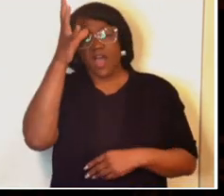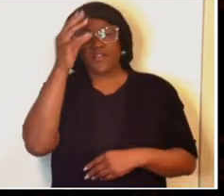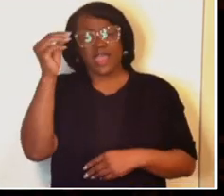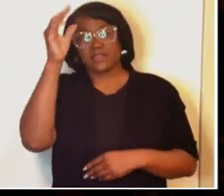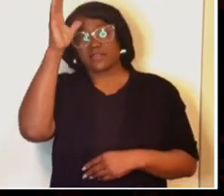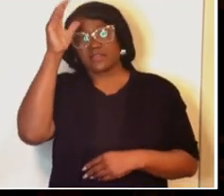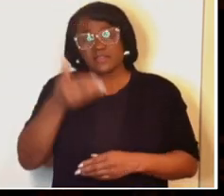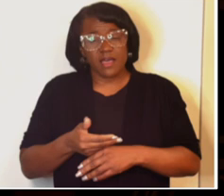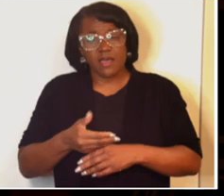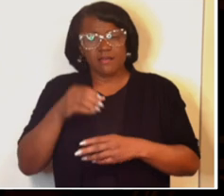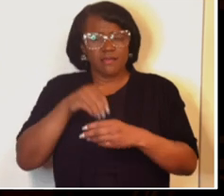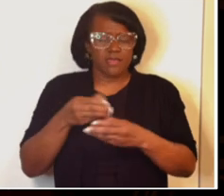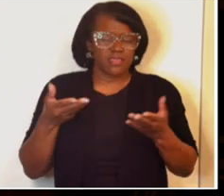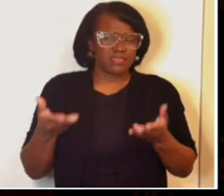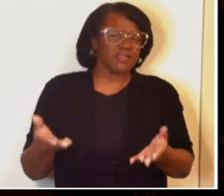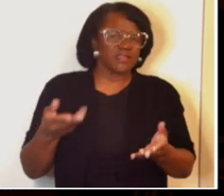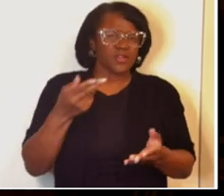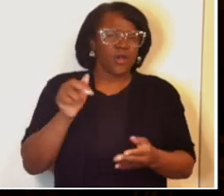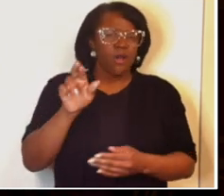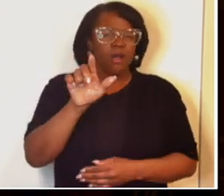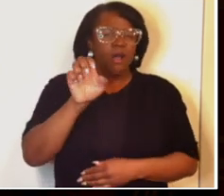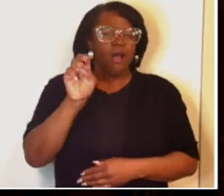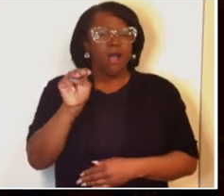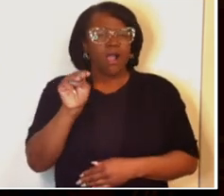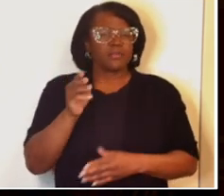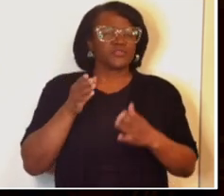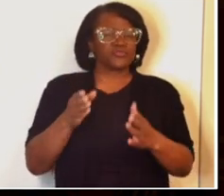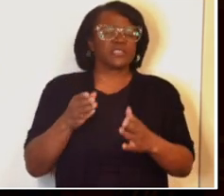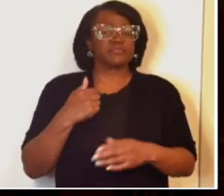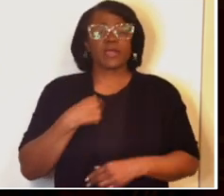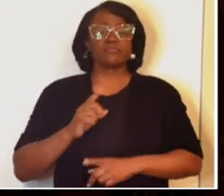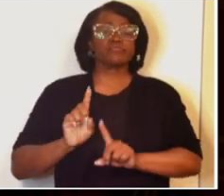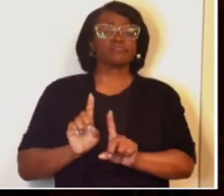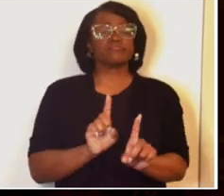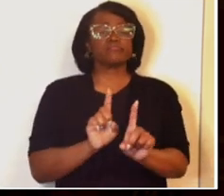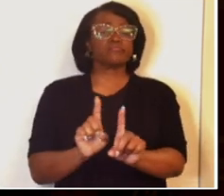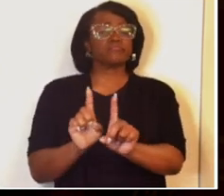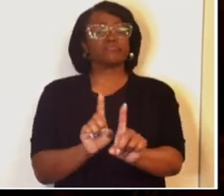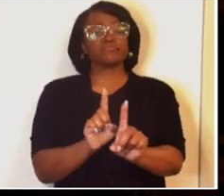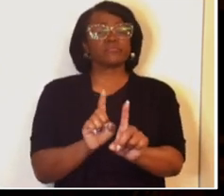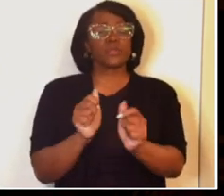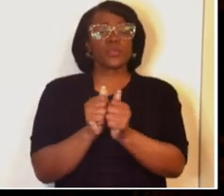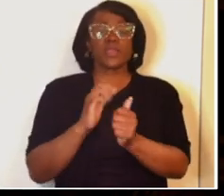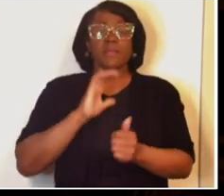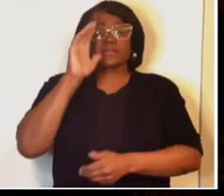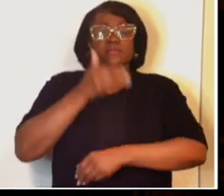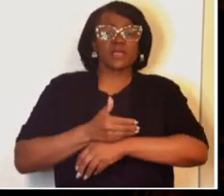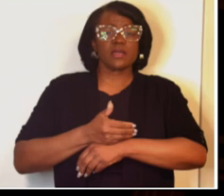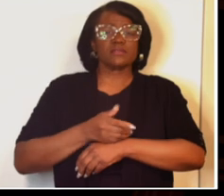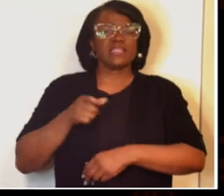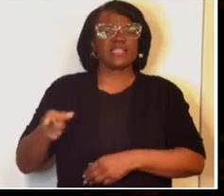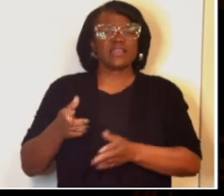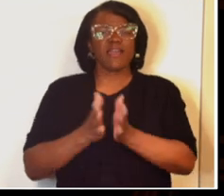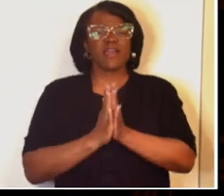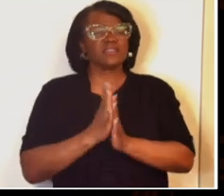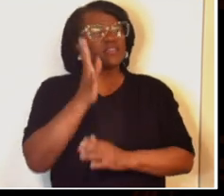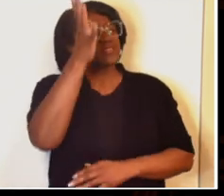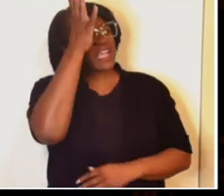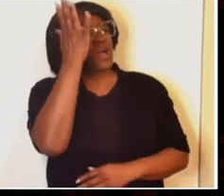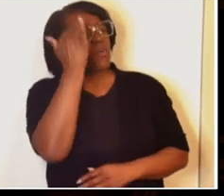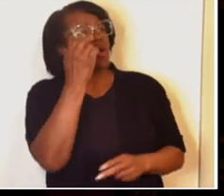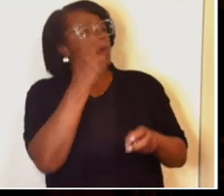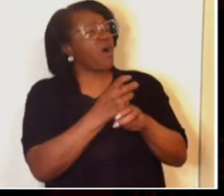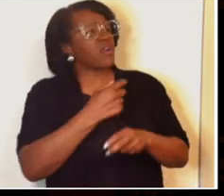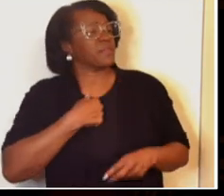Streets. While walking down the block, my son once asked, "Dad, why are you so hard on me?" So as